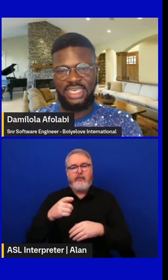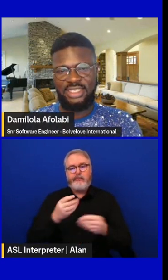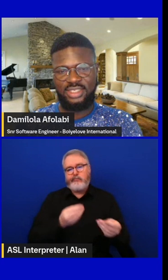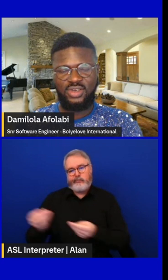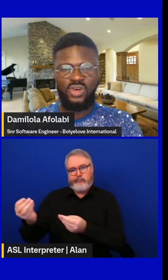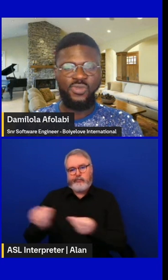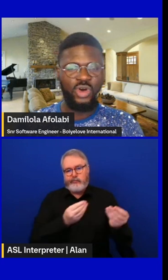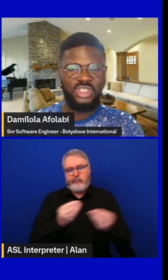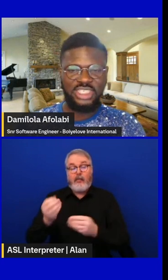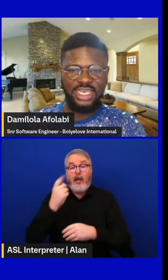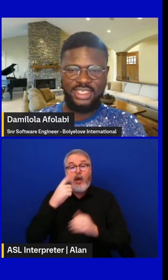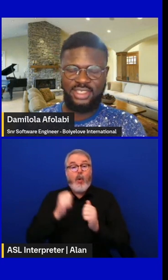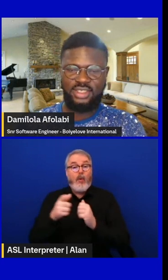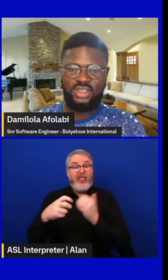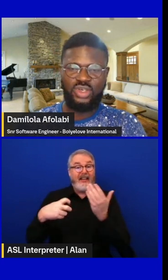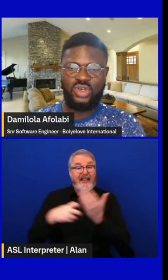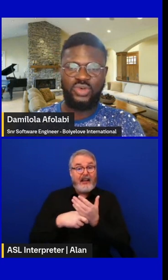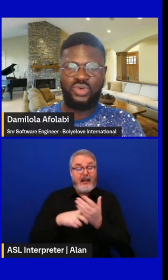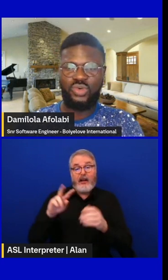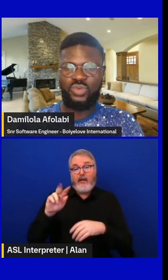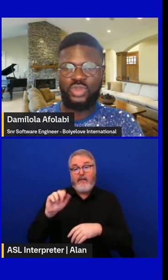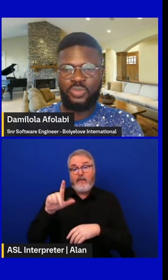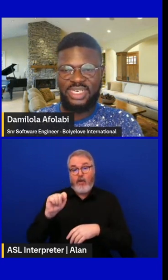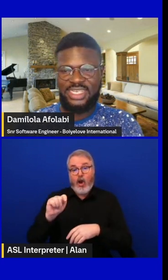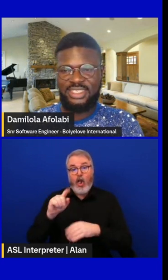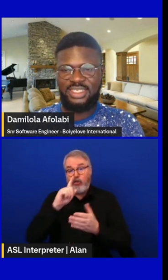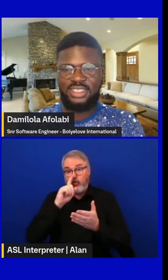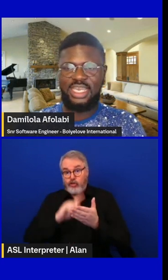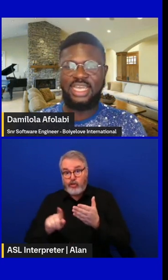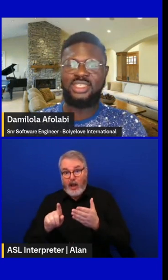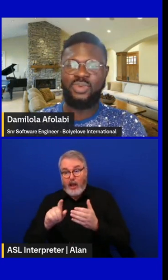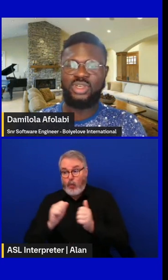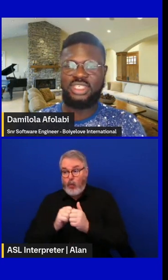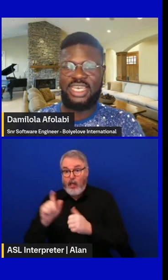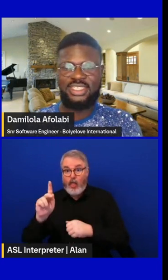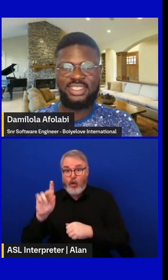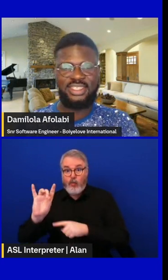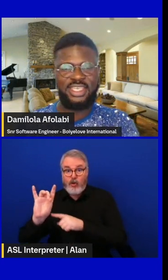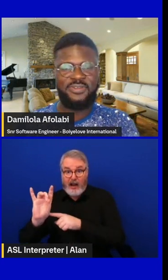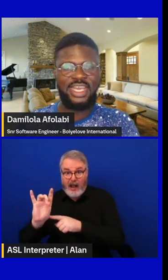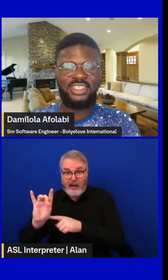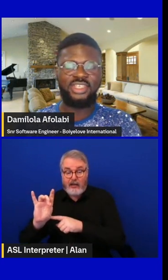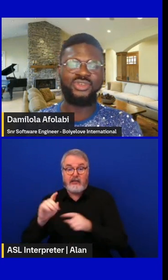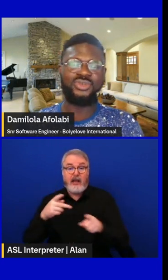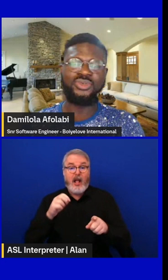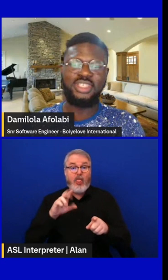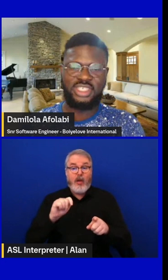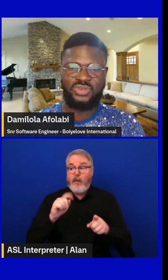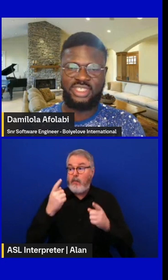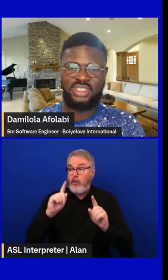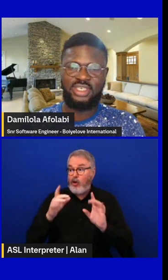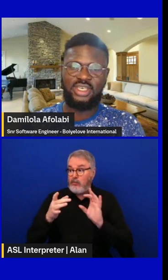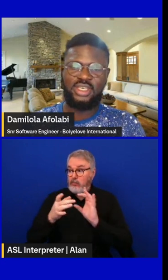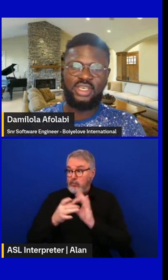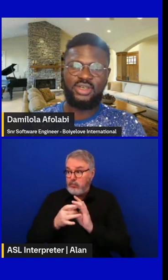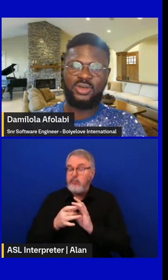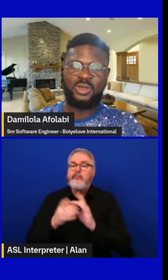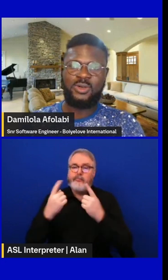a ticket. Vault checks with Kubernetes, and the pod gets safe access to